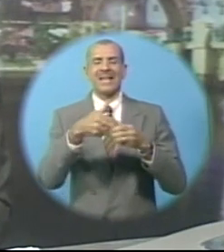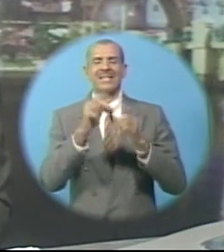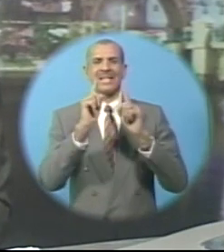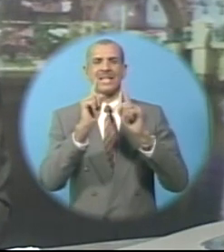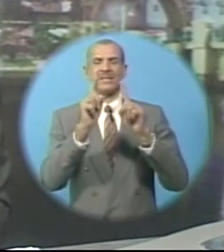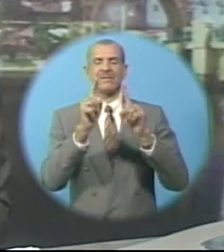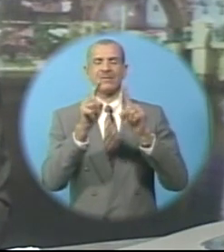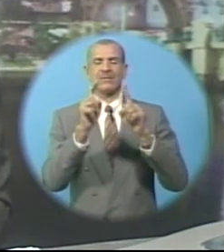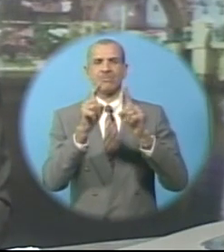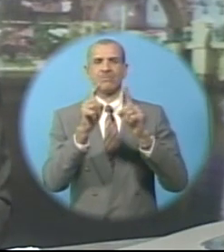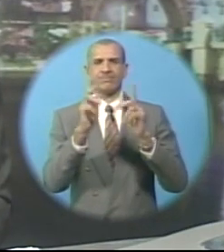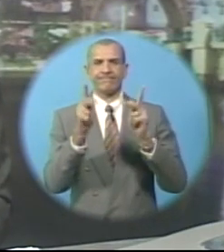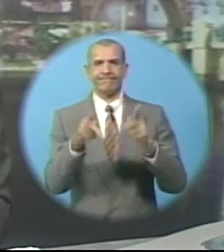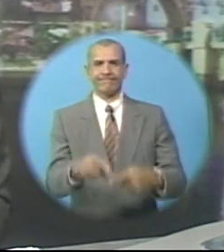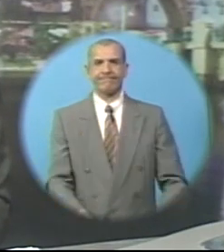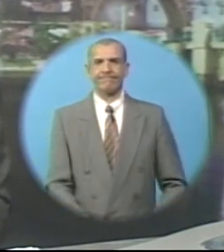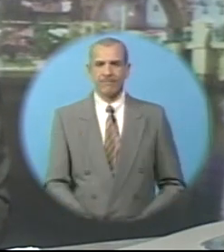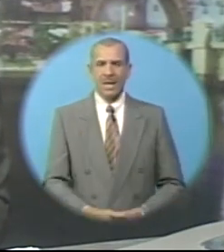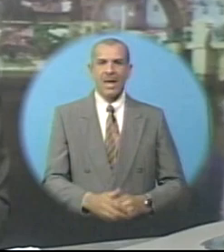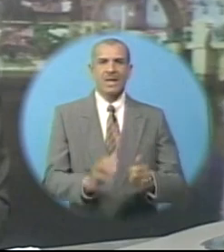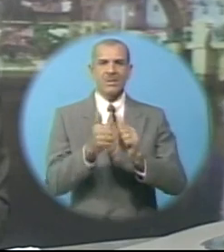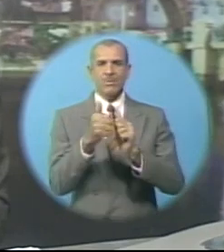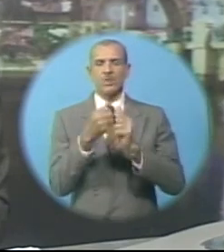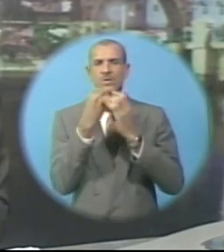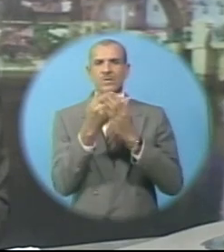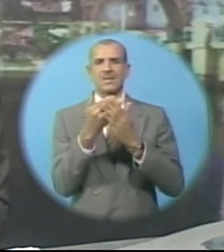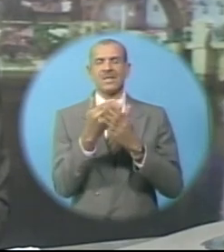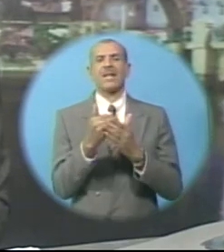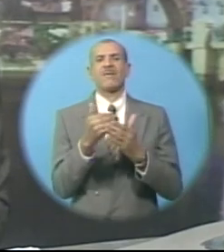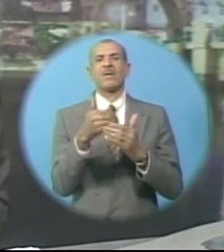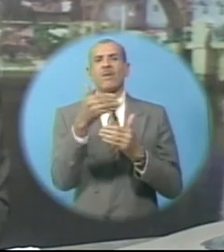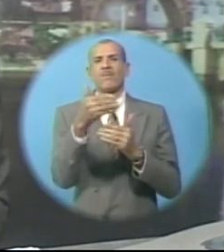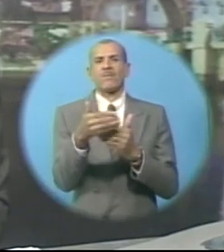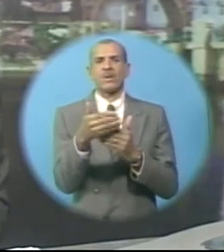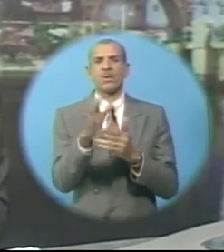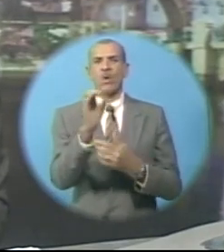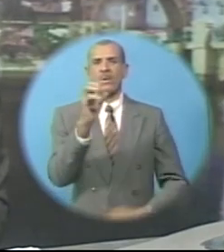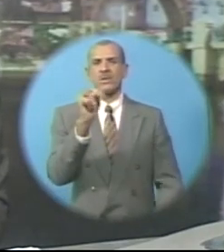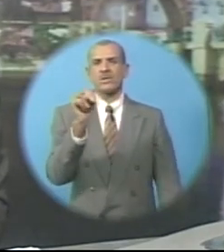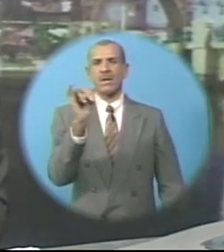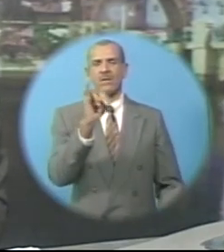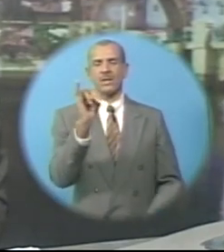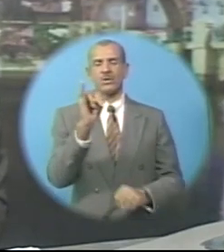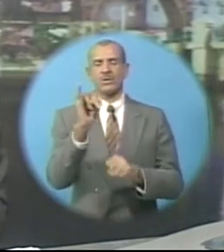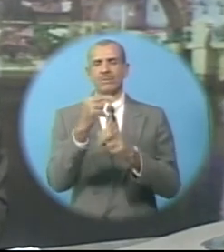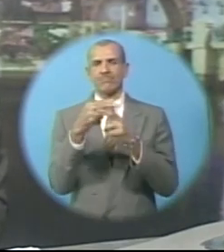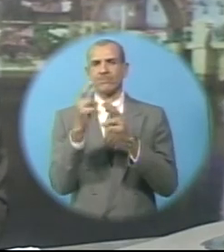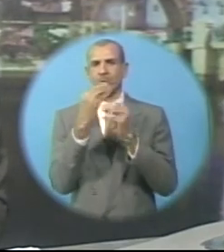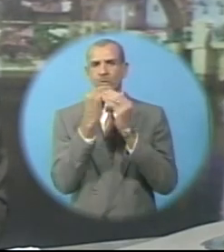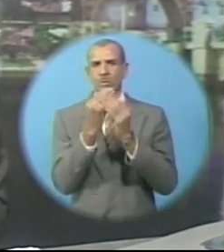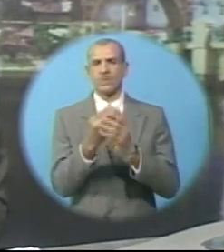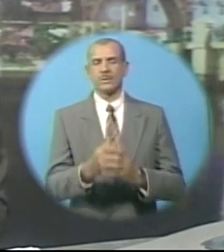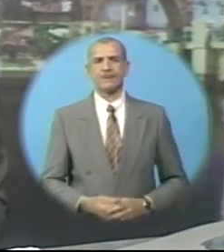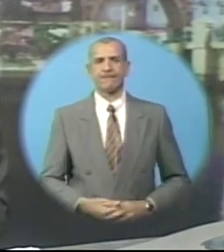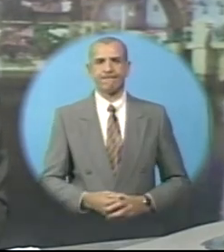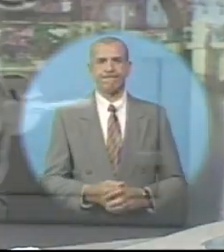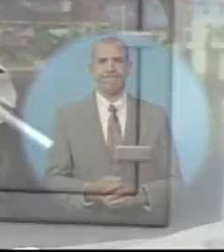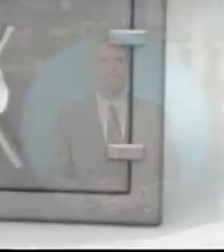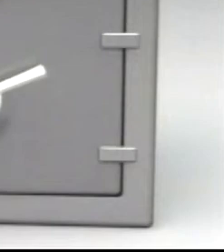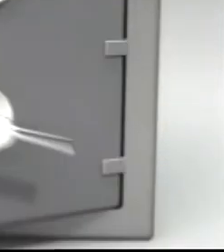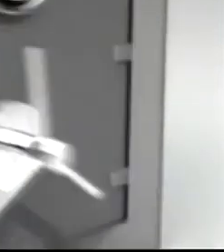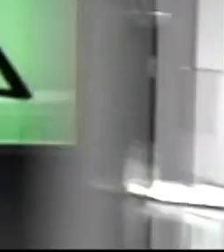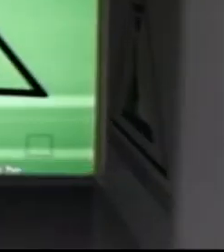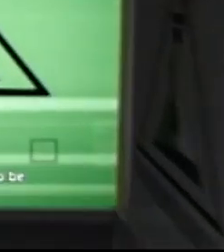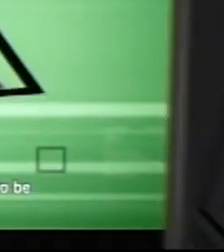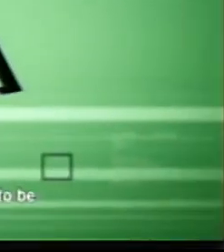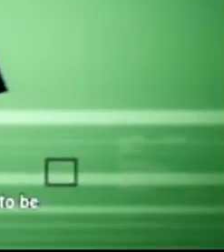gas station. Well, sports is just ahead, but first, a tip from Cooperators General Insurance. This tip of the